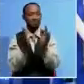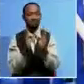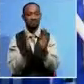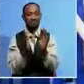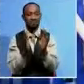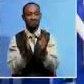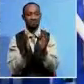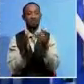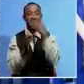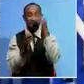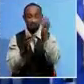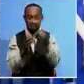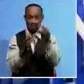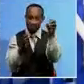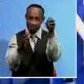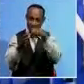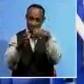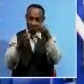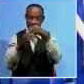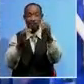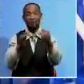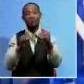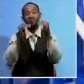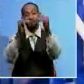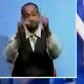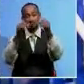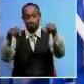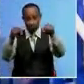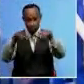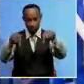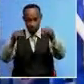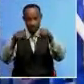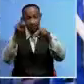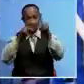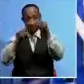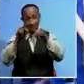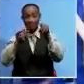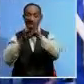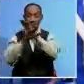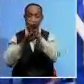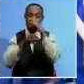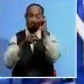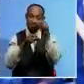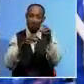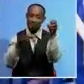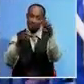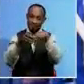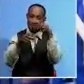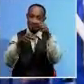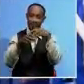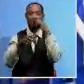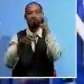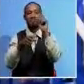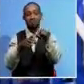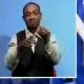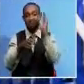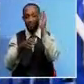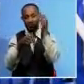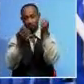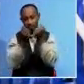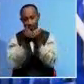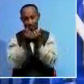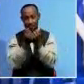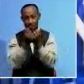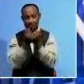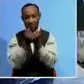promote investment, domestic investment. The people of Zambia must invest. We shall support them to